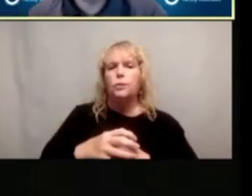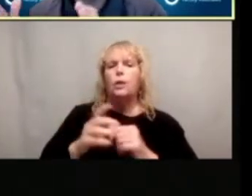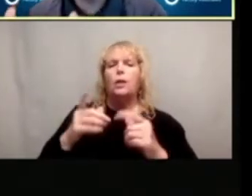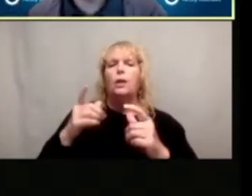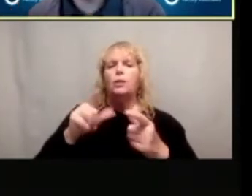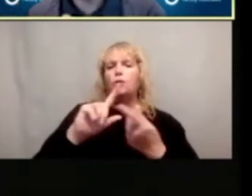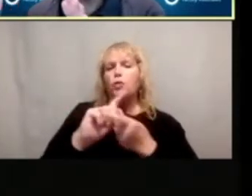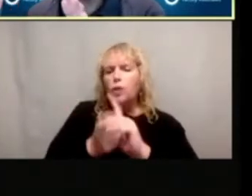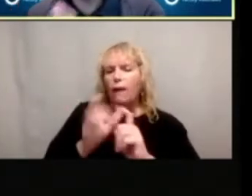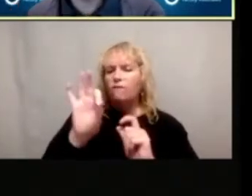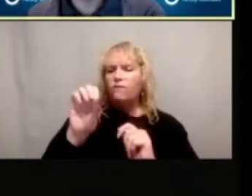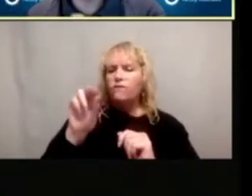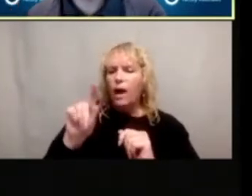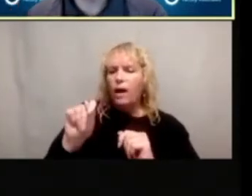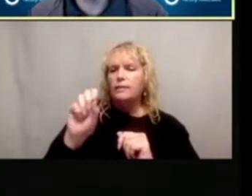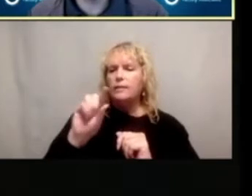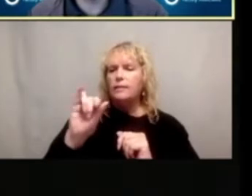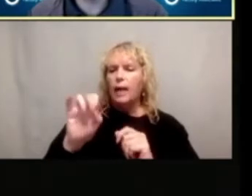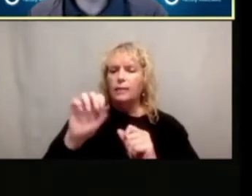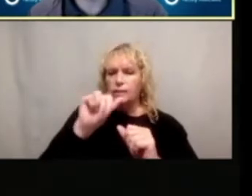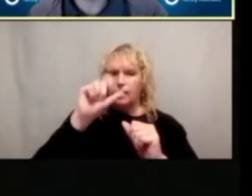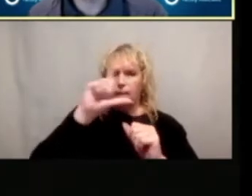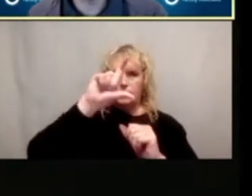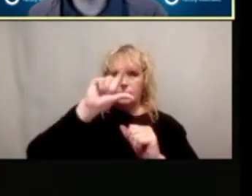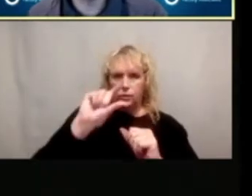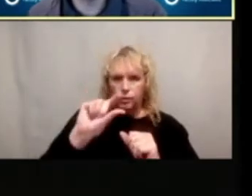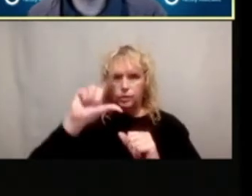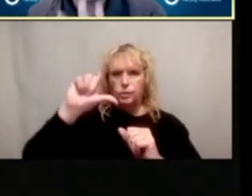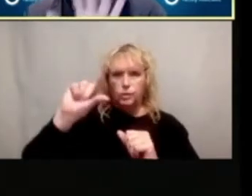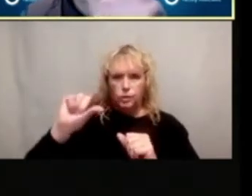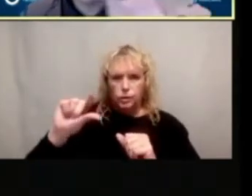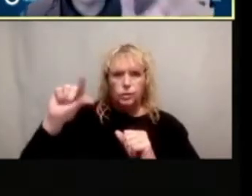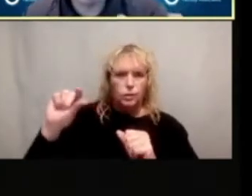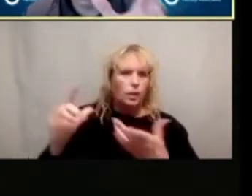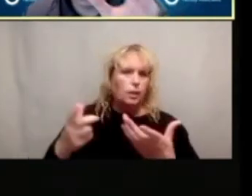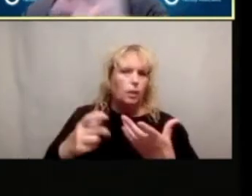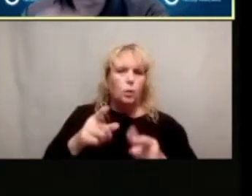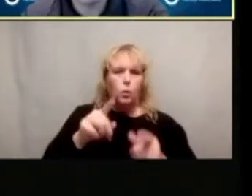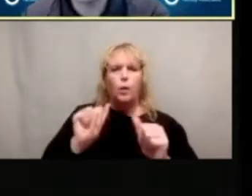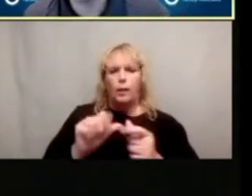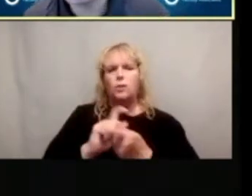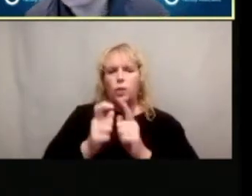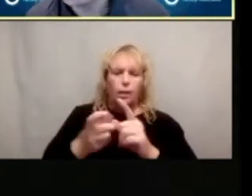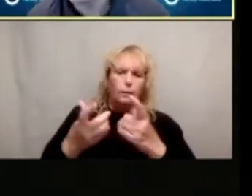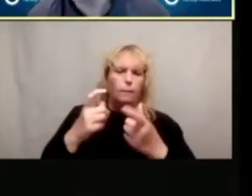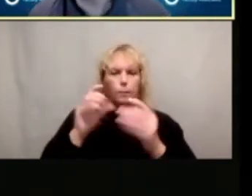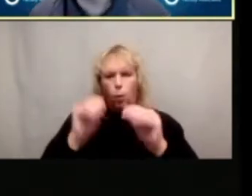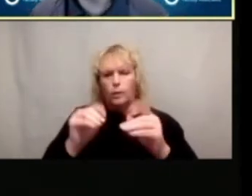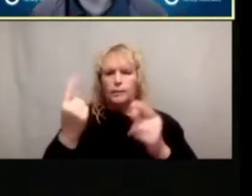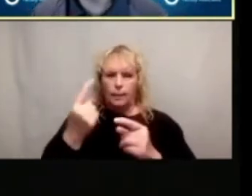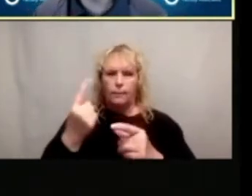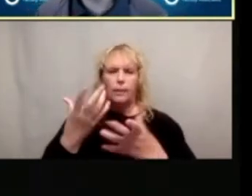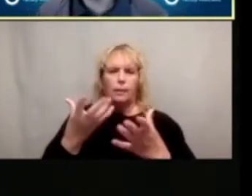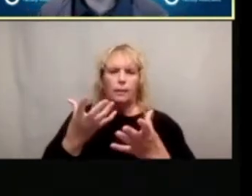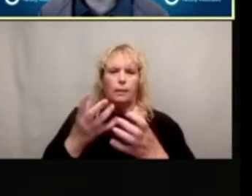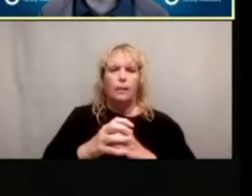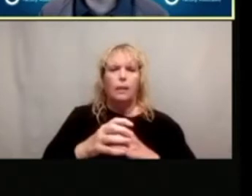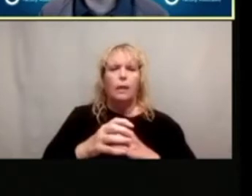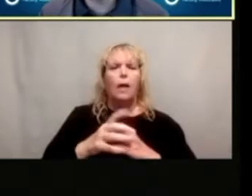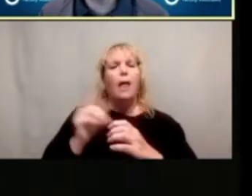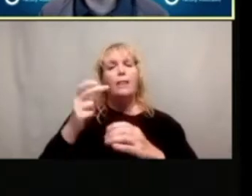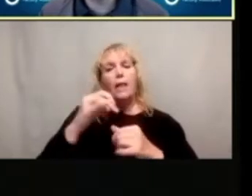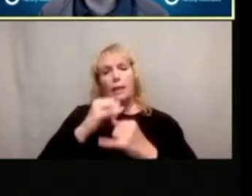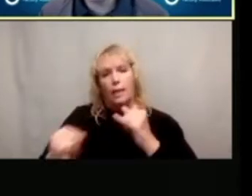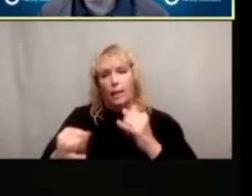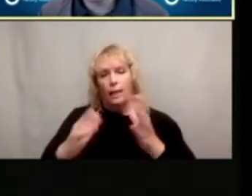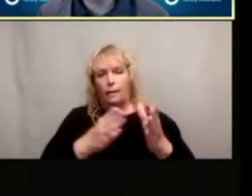They are still advanced features of your phone, but don't require you to go and put something on your device. And then in the last stage,